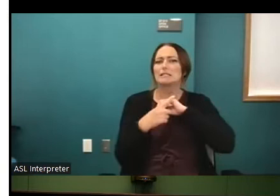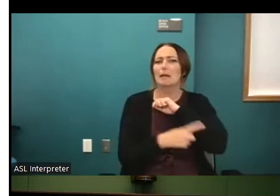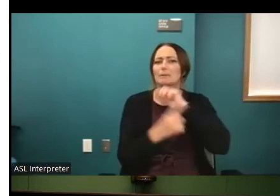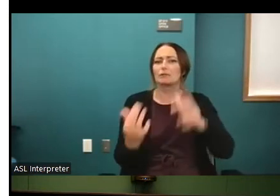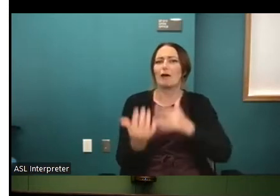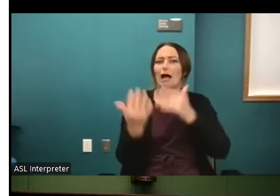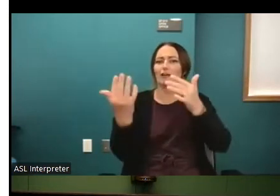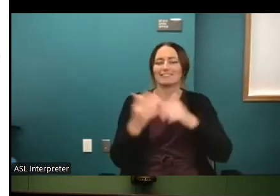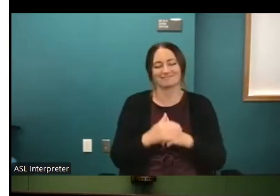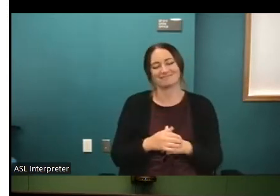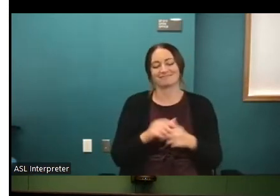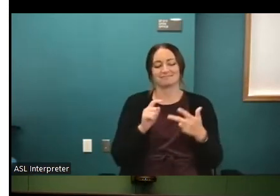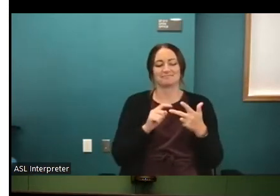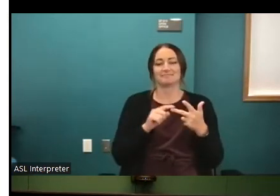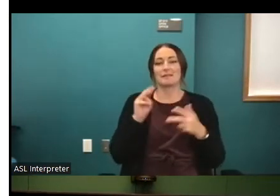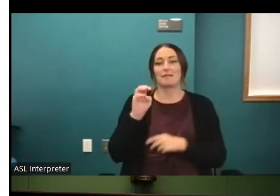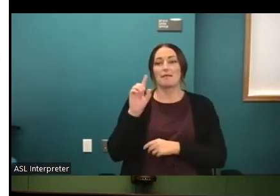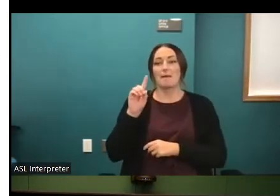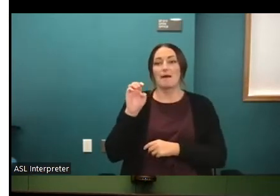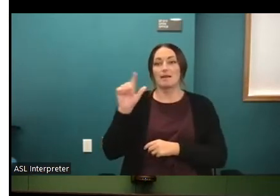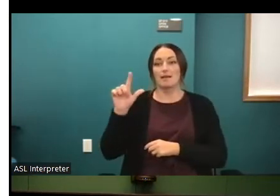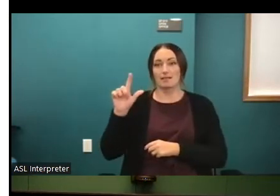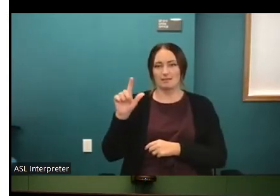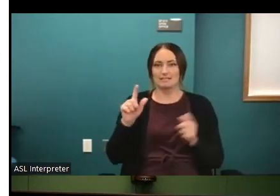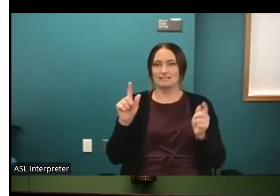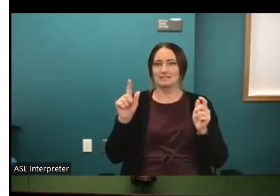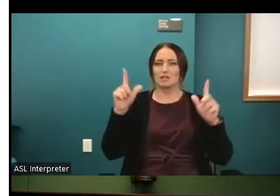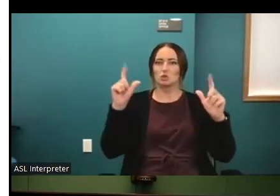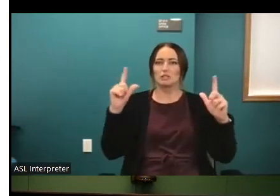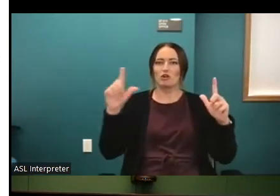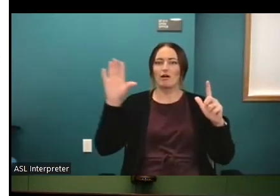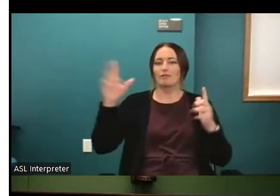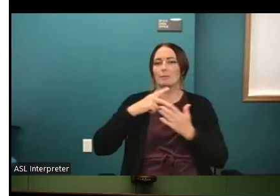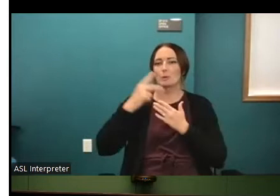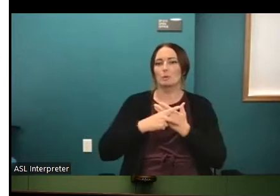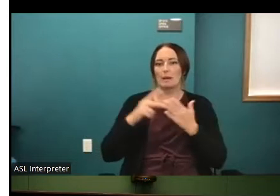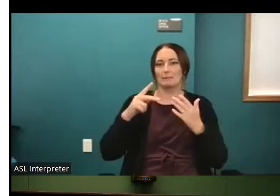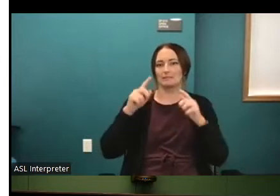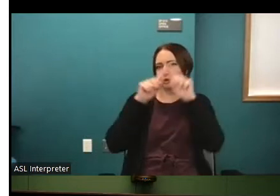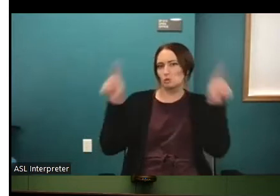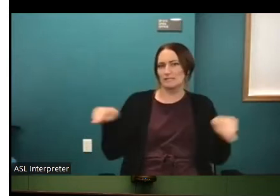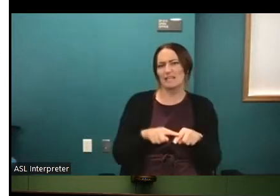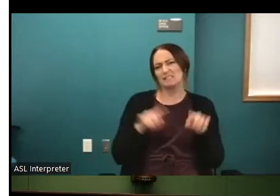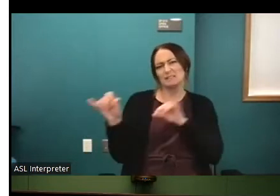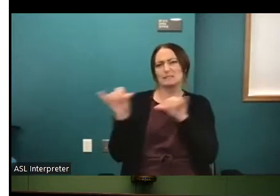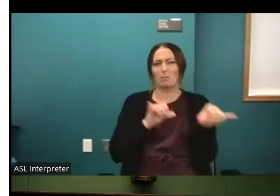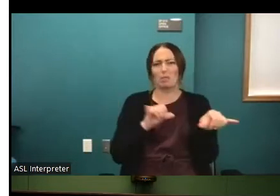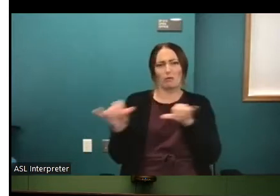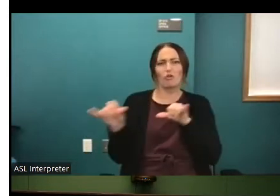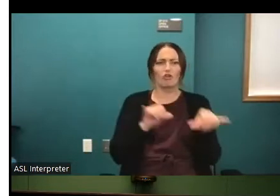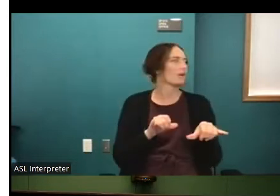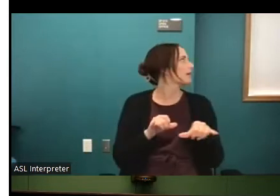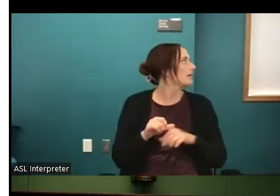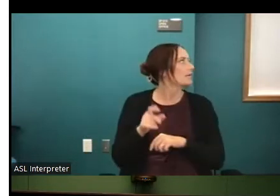Medel. This is a screenshot of their programming screen. You can see it looks fairly similar. They